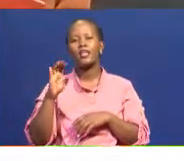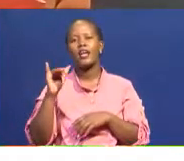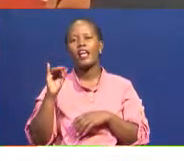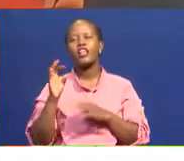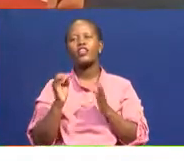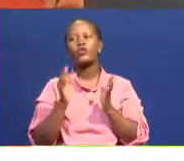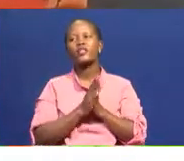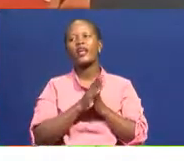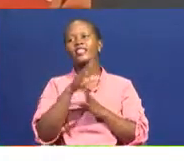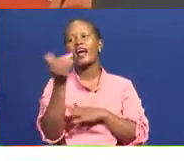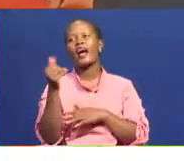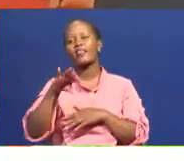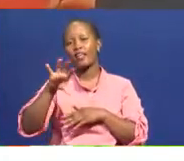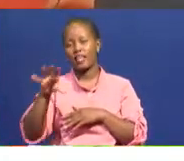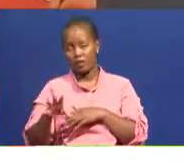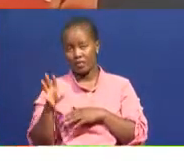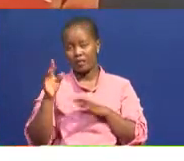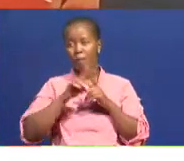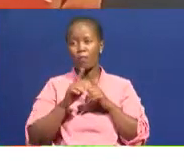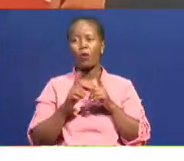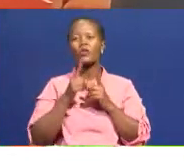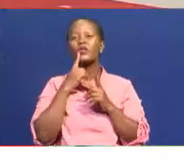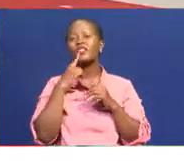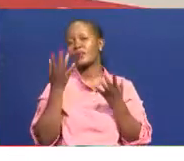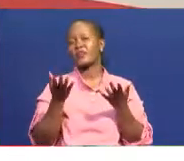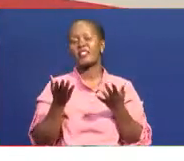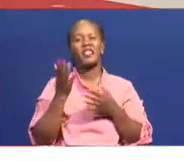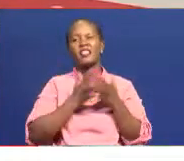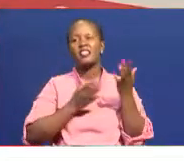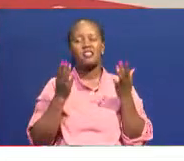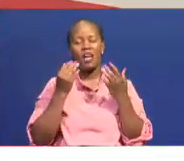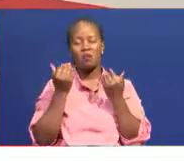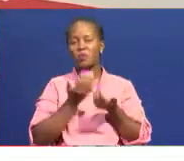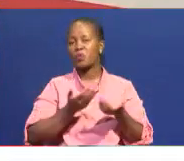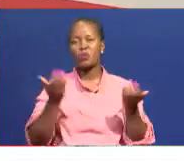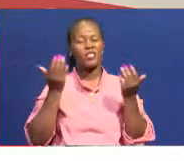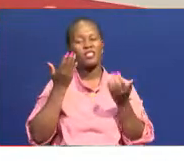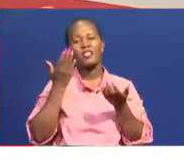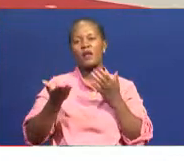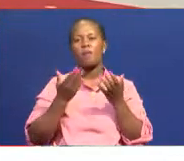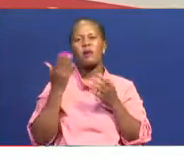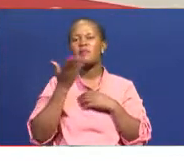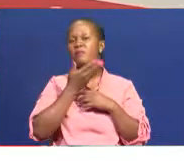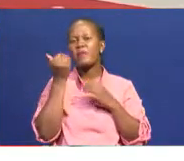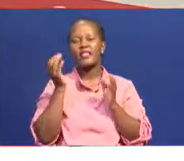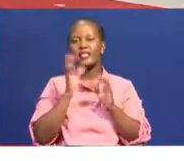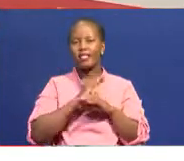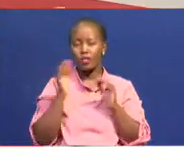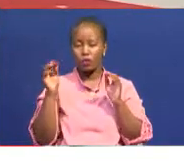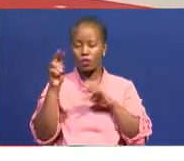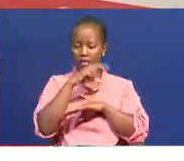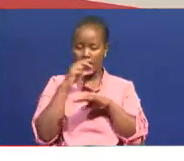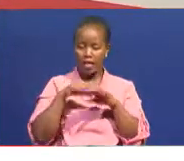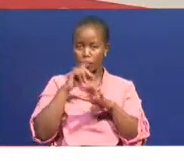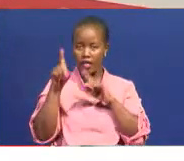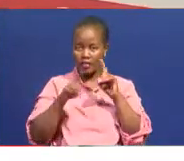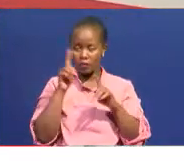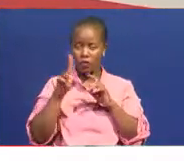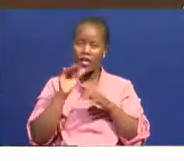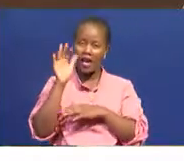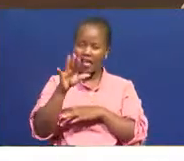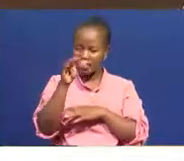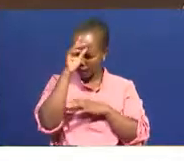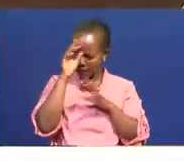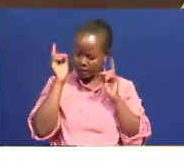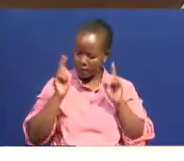County. The union is now worried that the learners may not perform well in the national examinations and want the government to address the